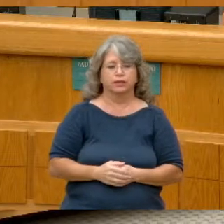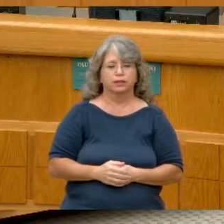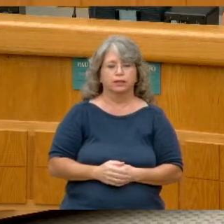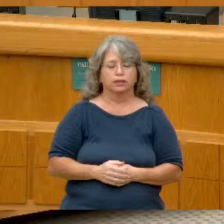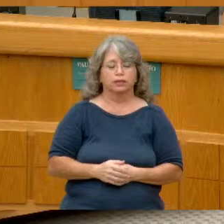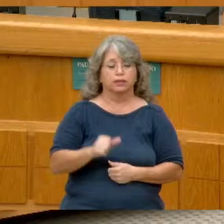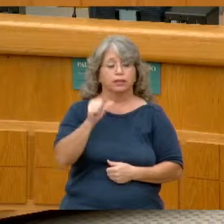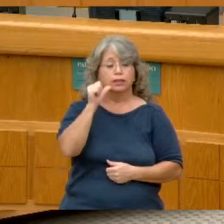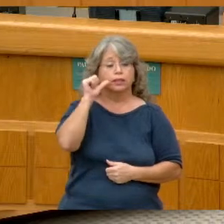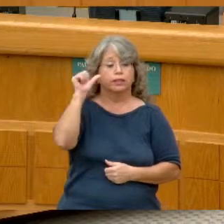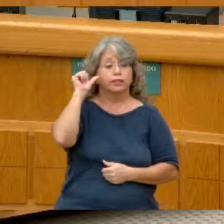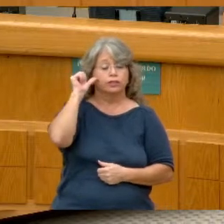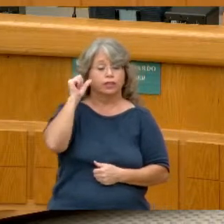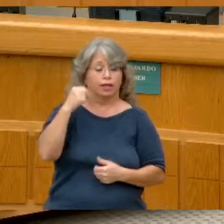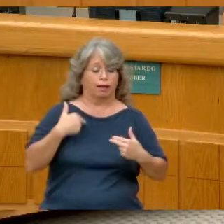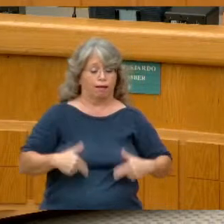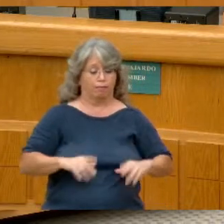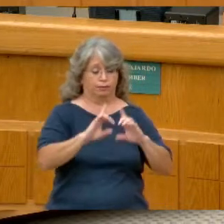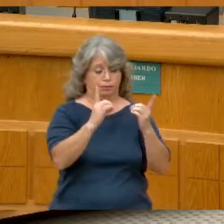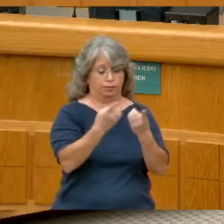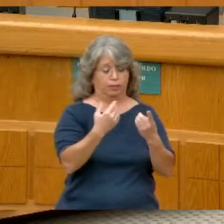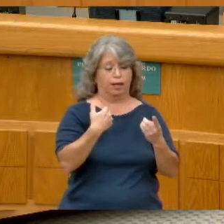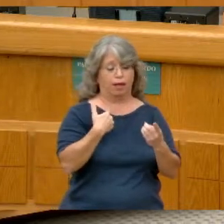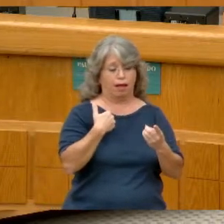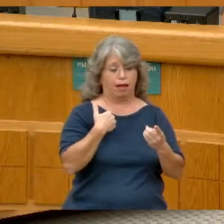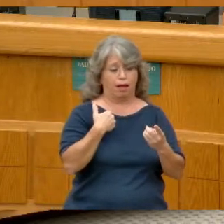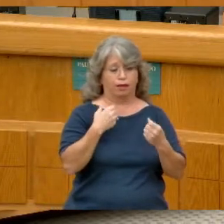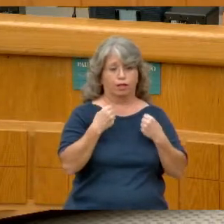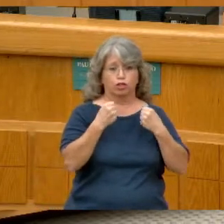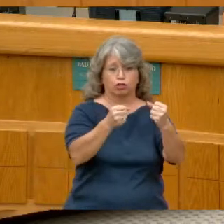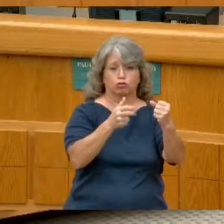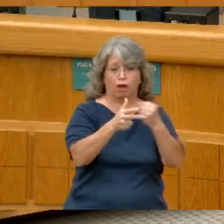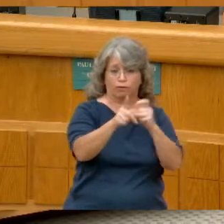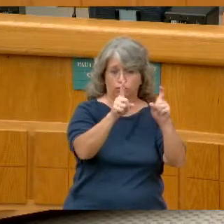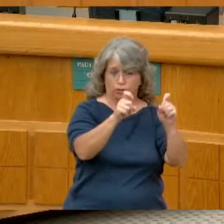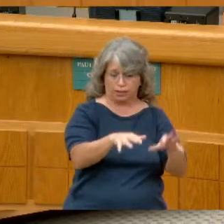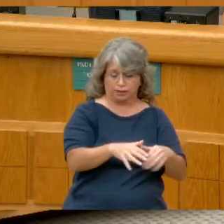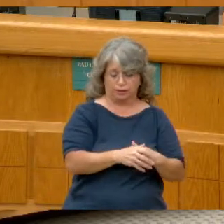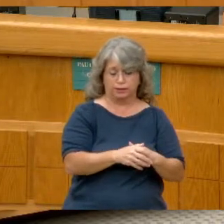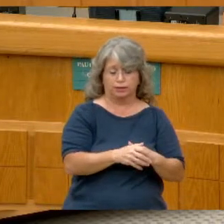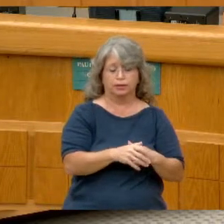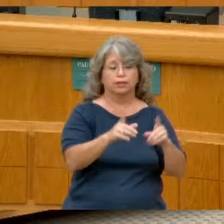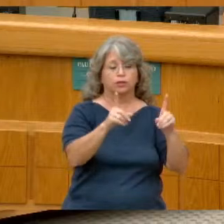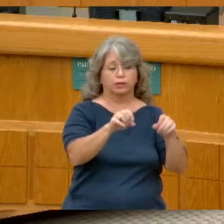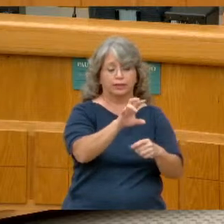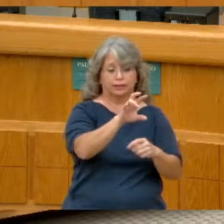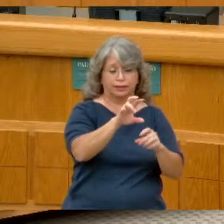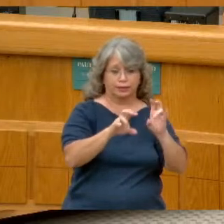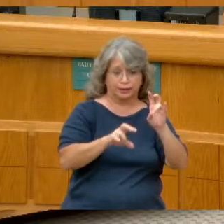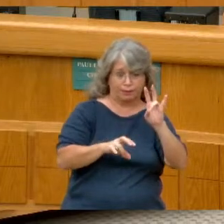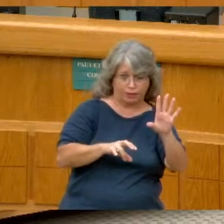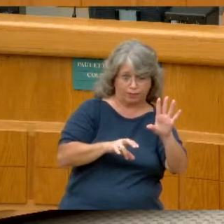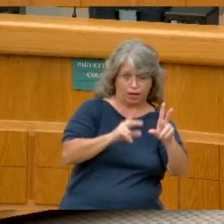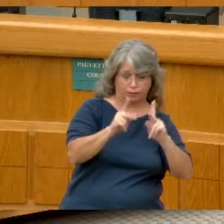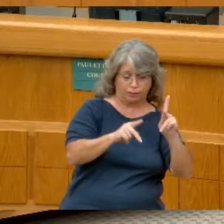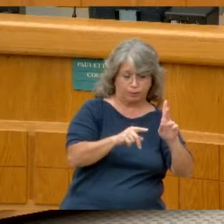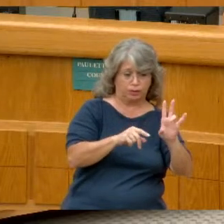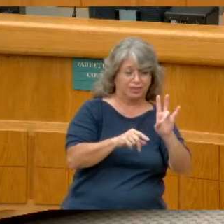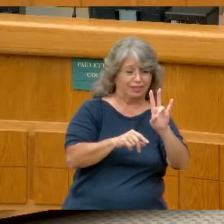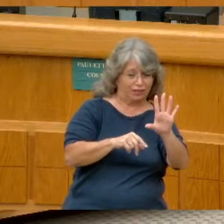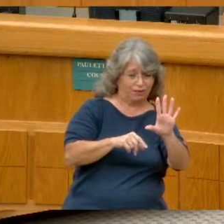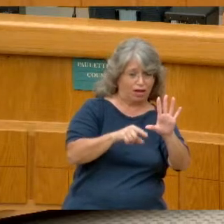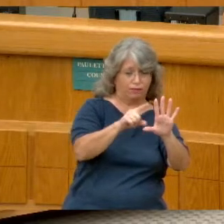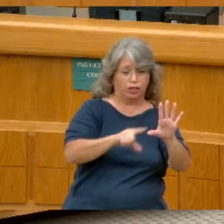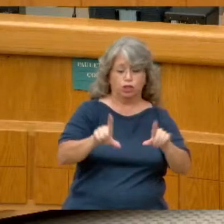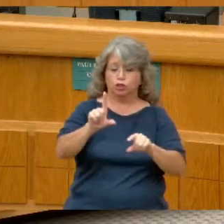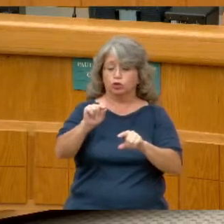a COVID-19 drive-through. We had 75 individuals that were tested, and 20 of those were positive,